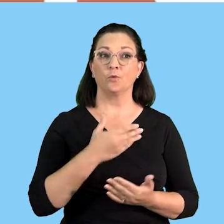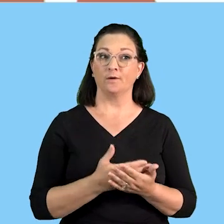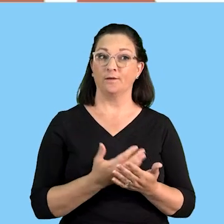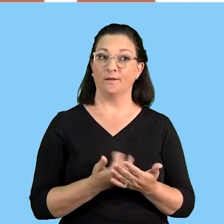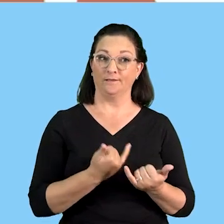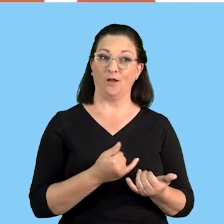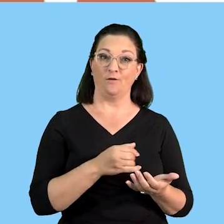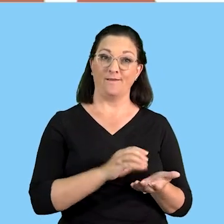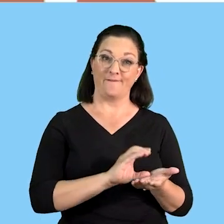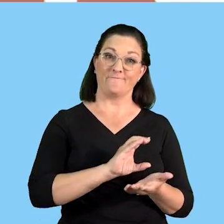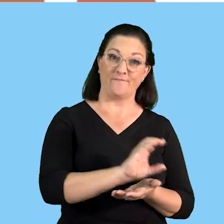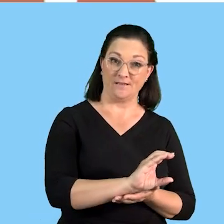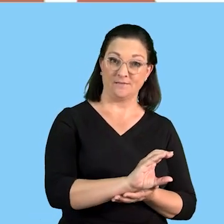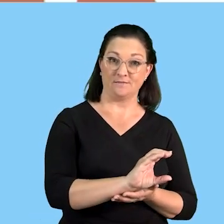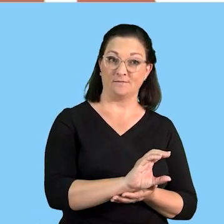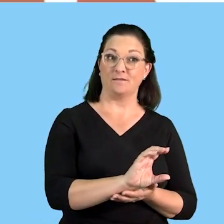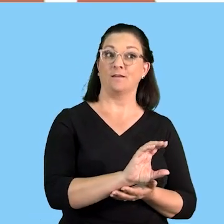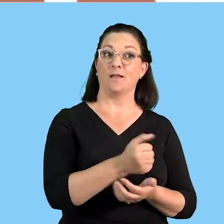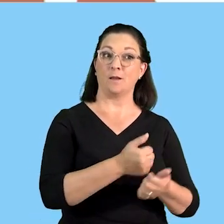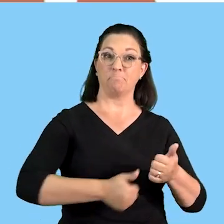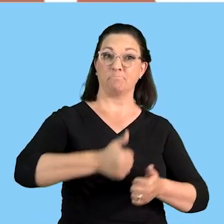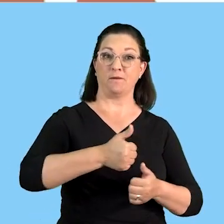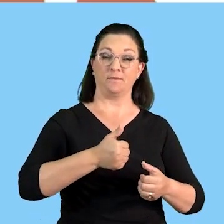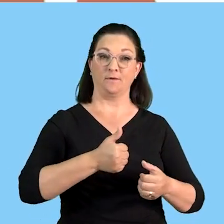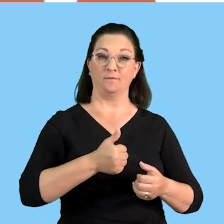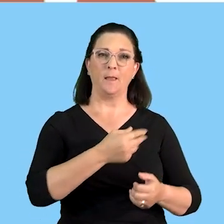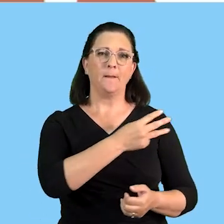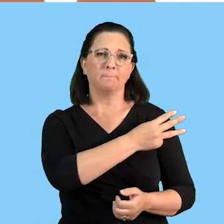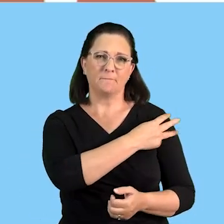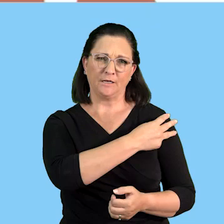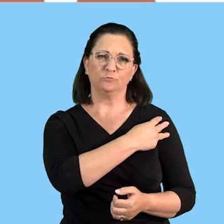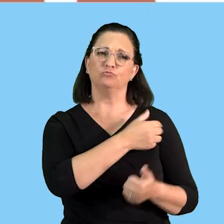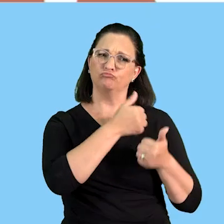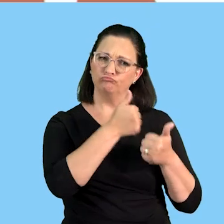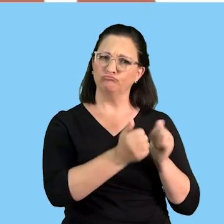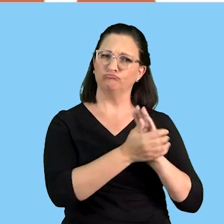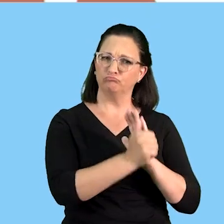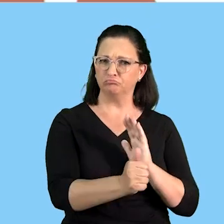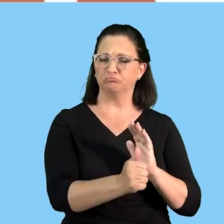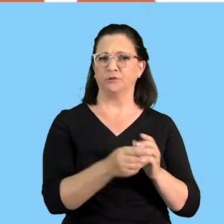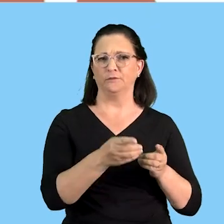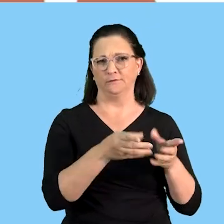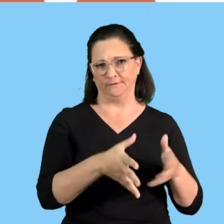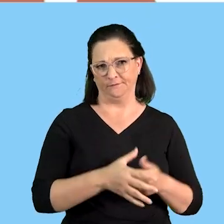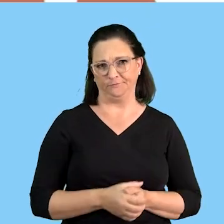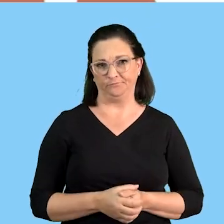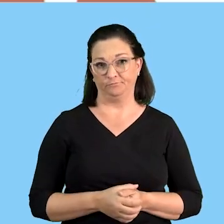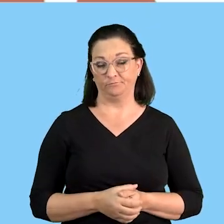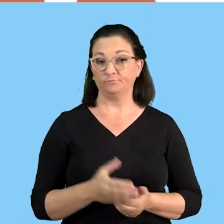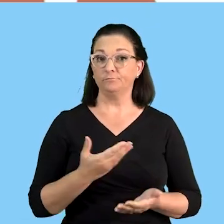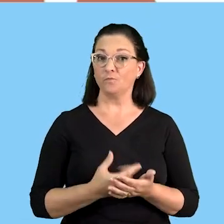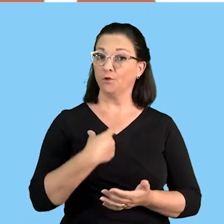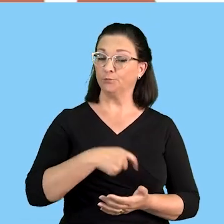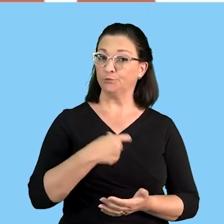investment and management is done by competent directors. Furthermore, it allows for personal